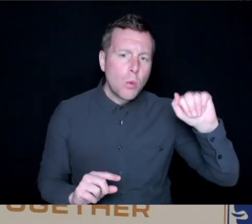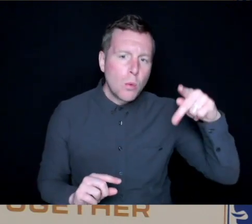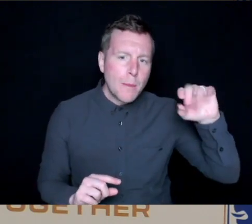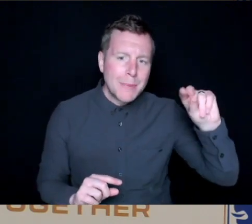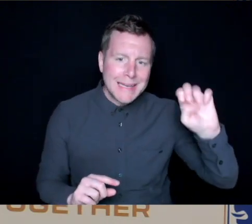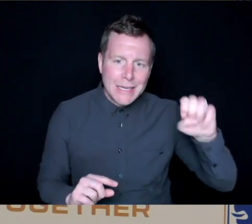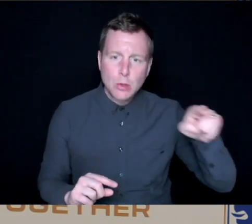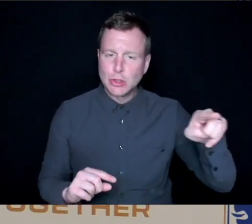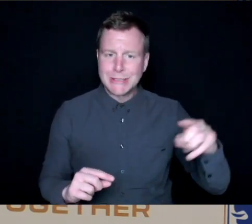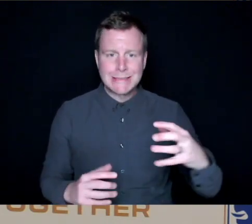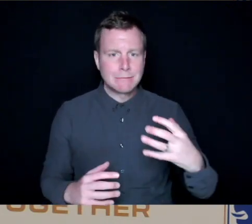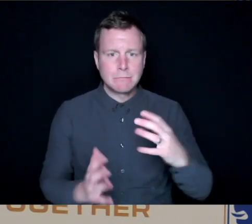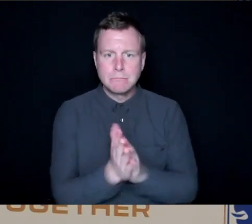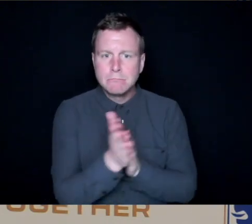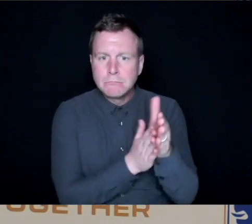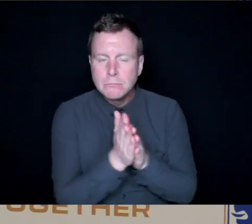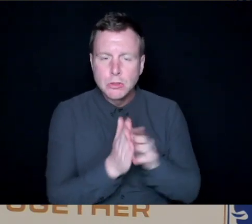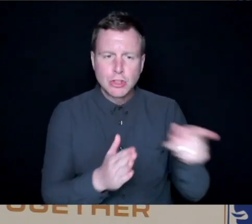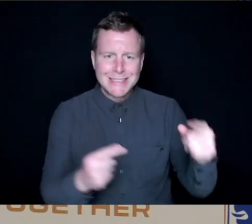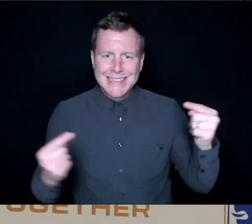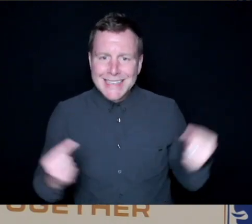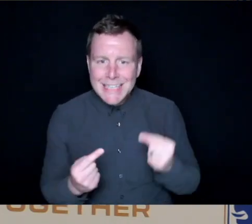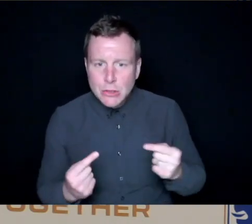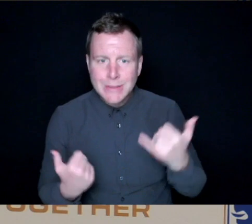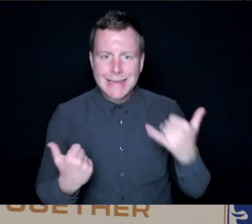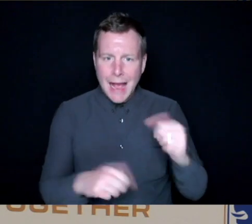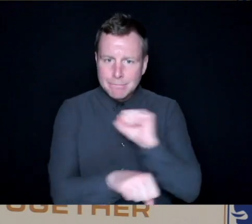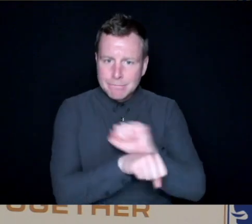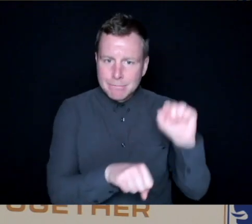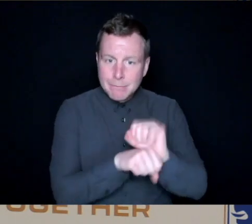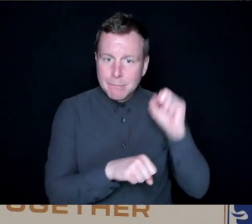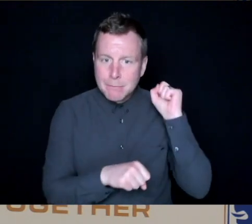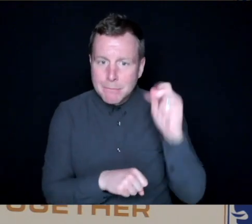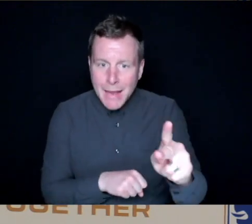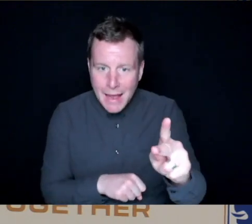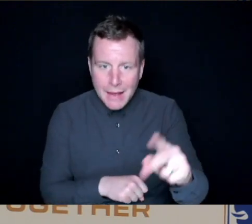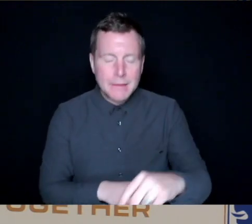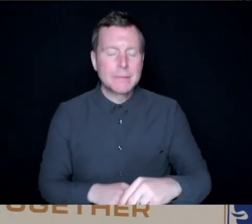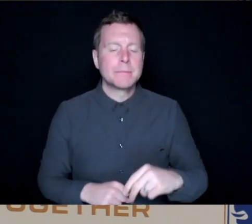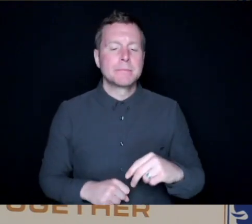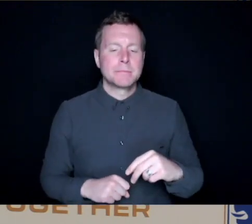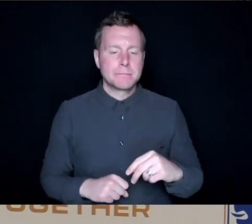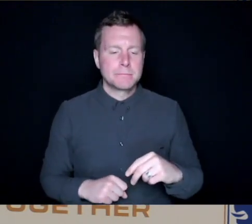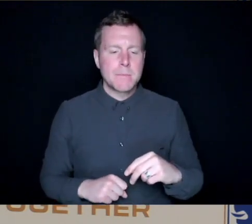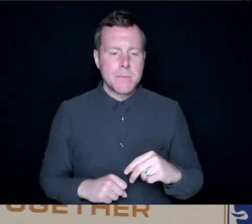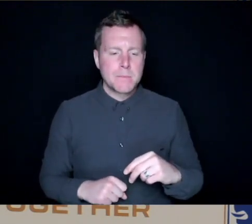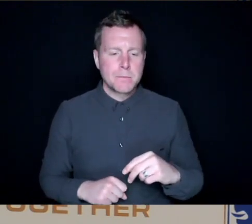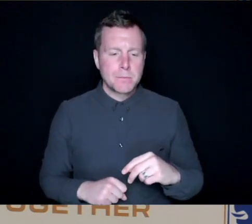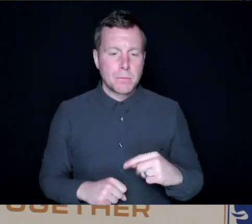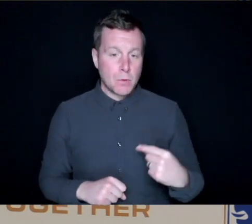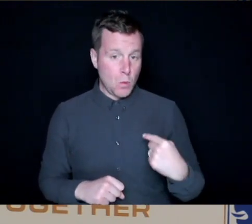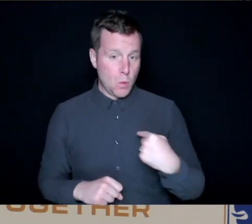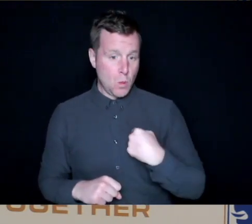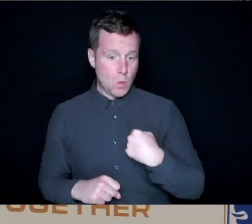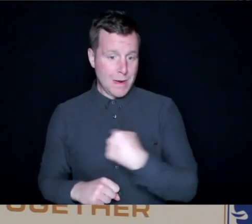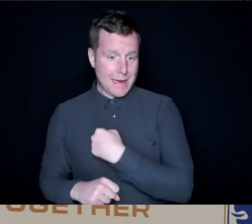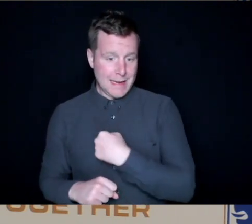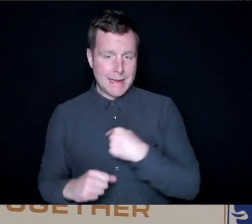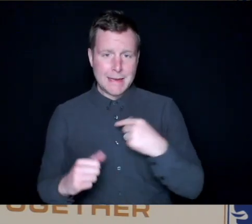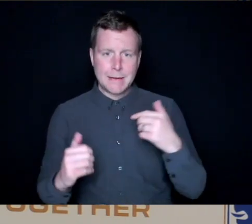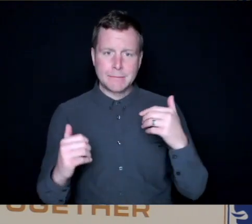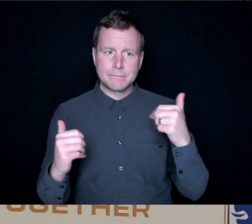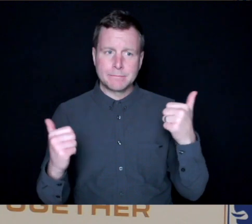injury, been working back from it, was unfortunate timing really. and we played a